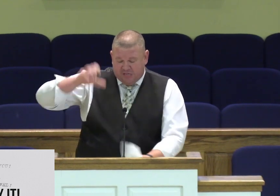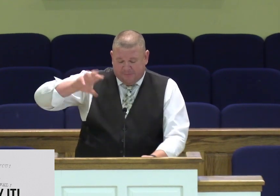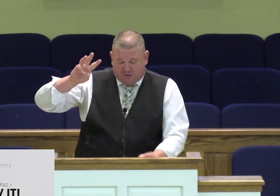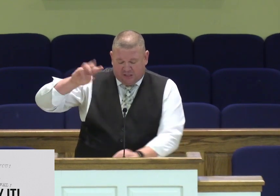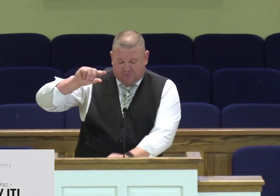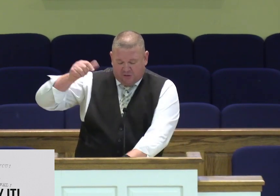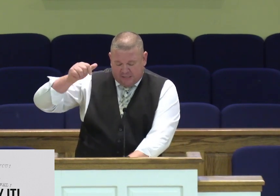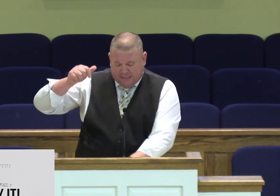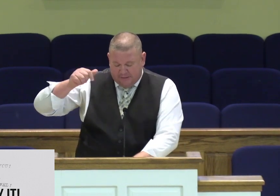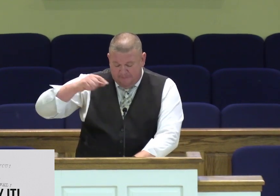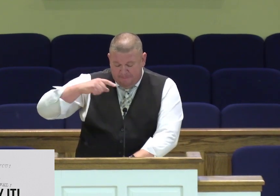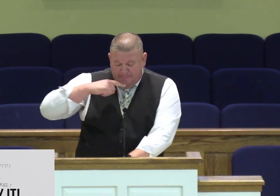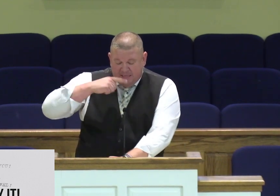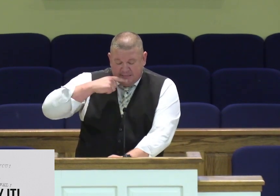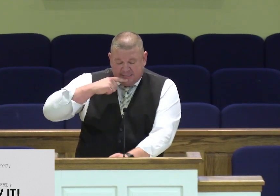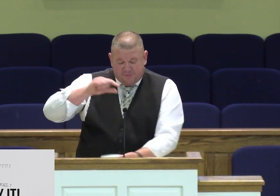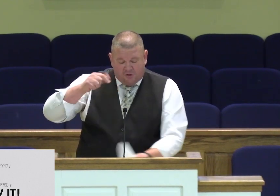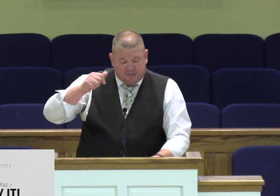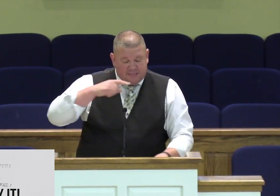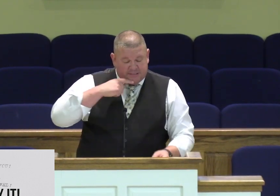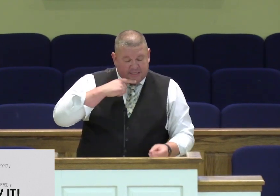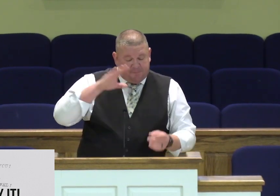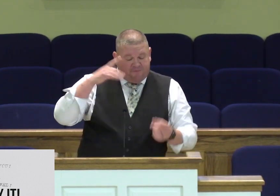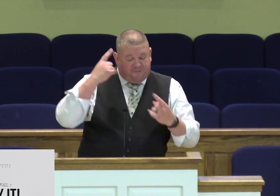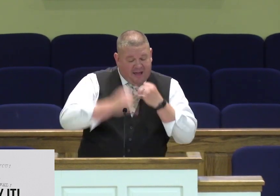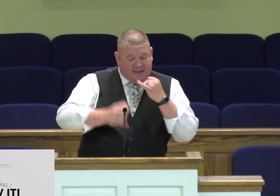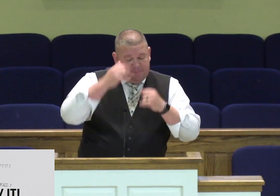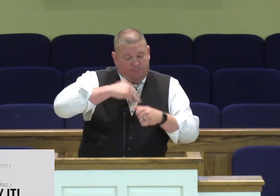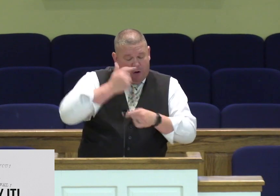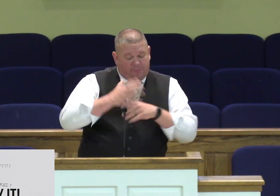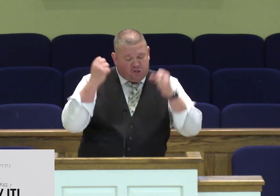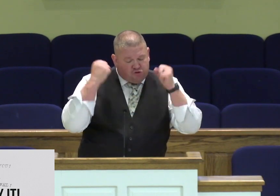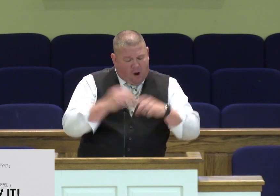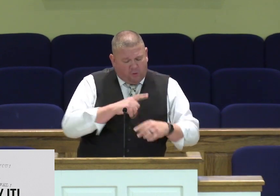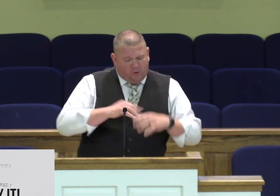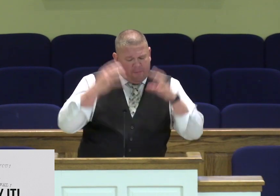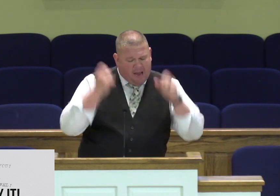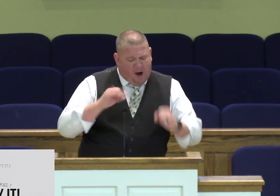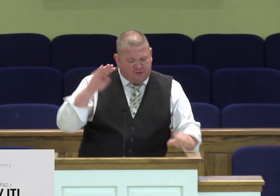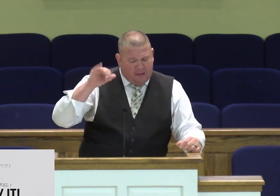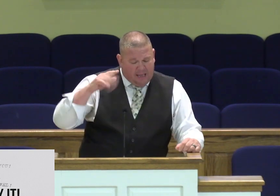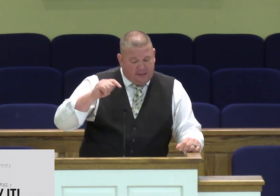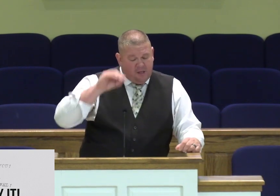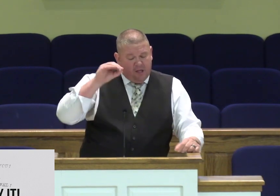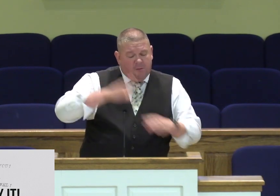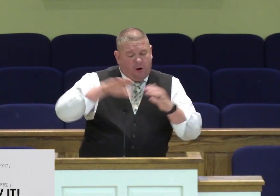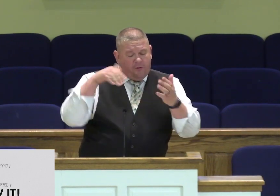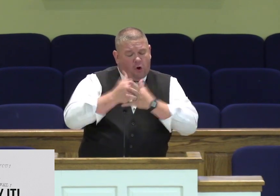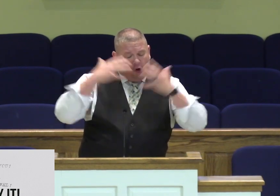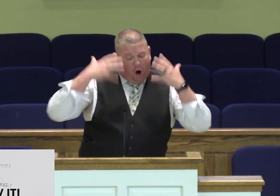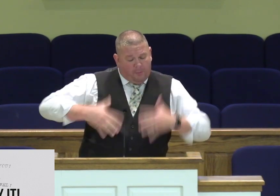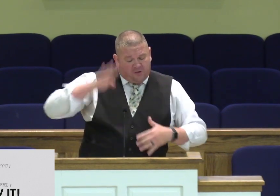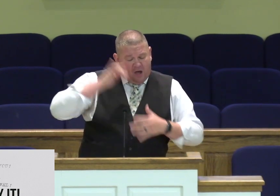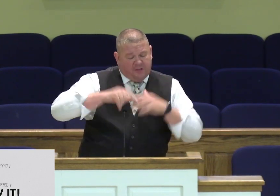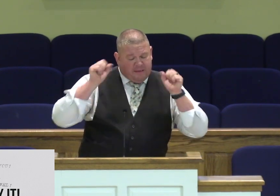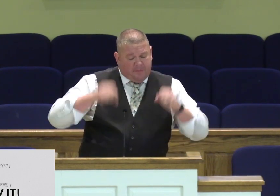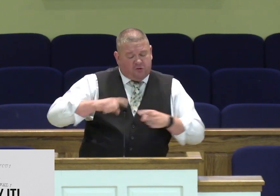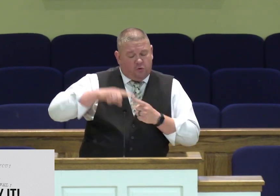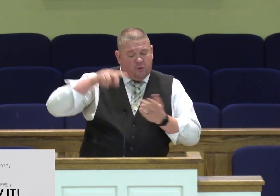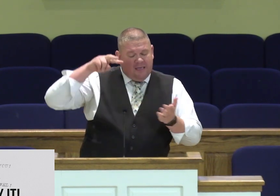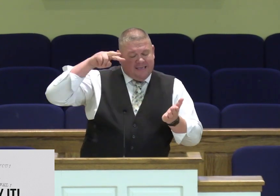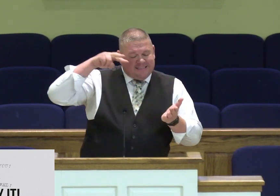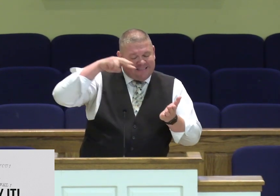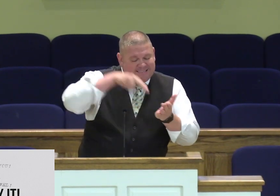Ephesians chapter 6, verse 10. It says in verse 10, it says, finally, my brethren, be strong in the Lord in the power of his might. Put on the whole armor of God that you may be